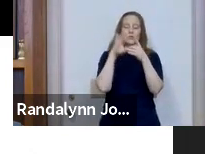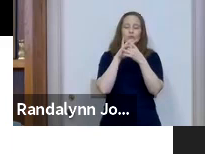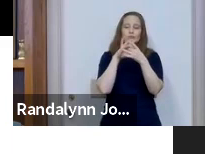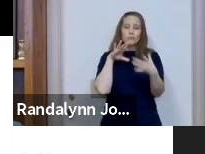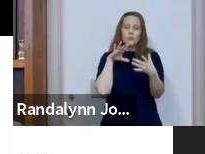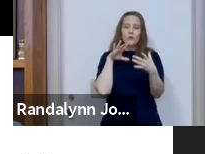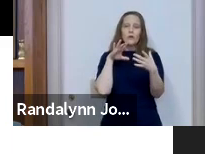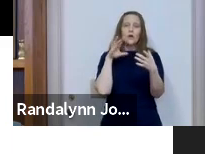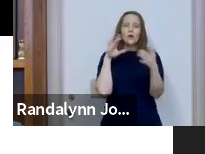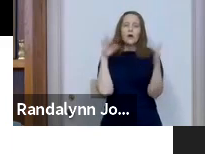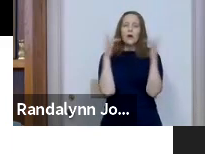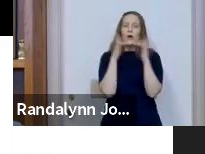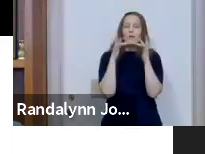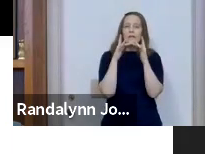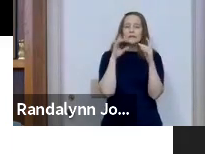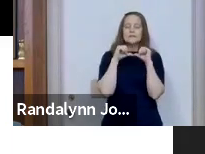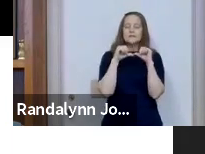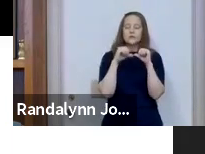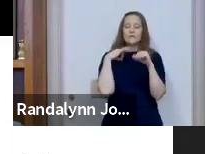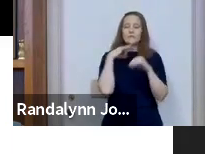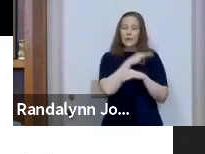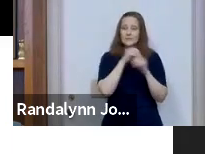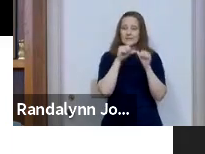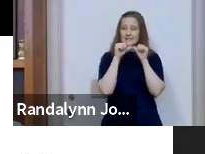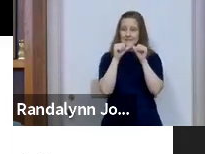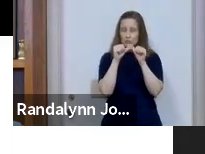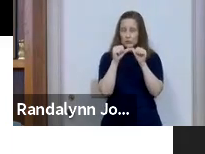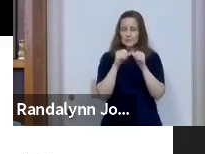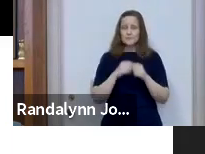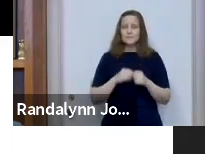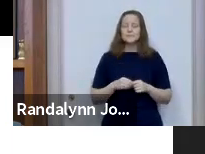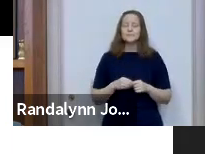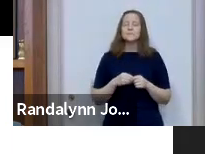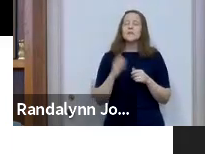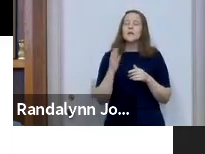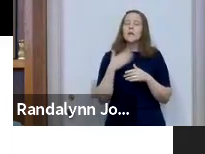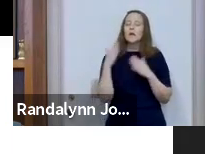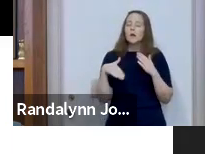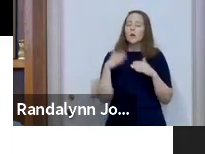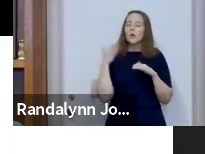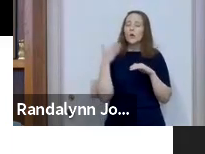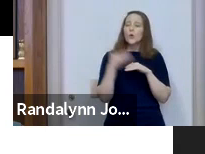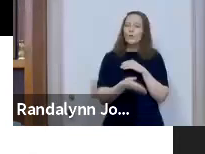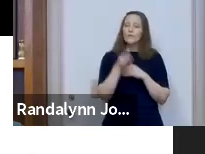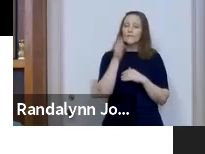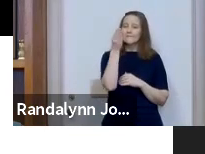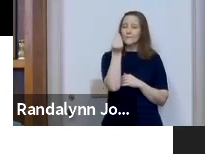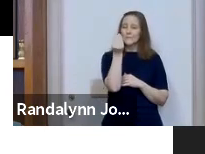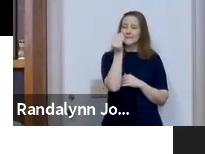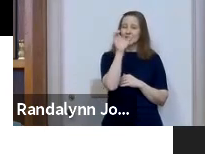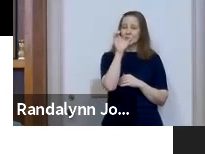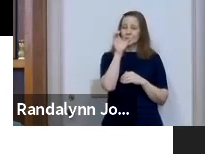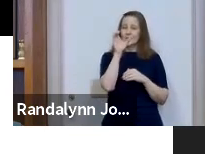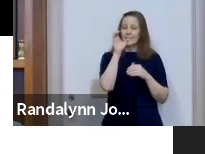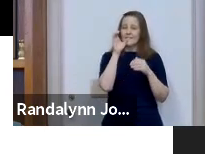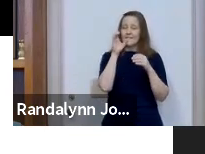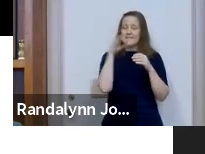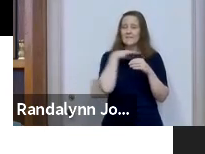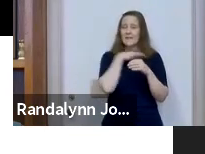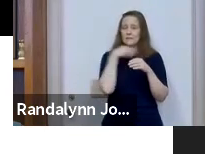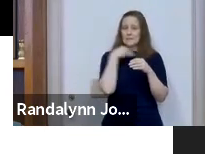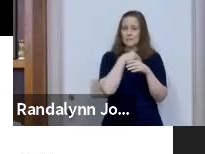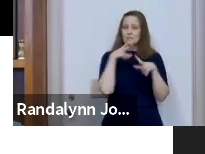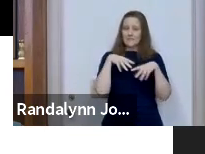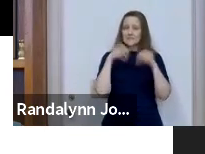training for remote and online faculty continued. It turns out that so far over 1,400 faculty members have taken some form of